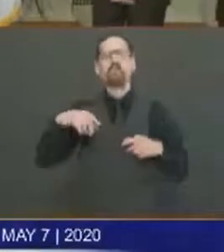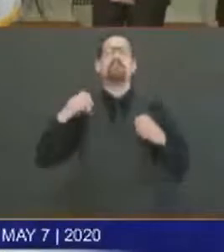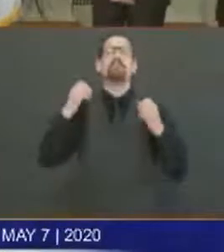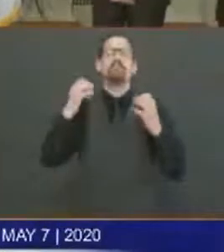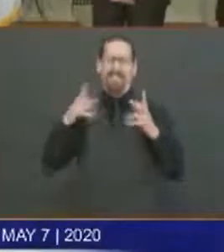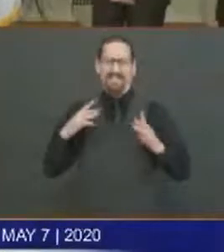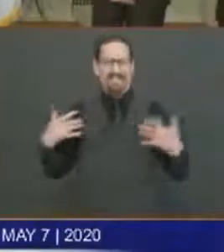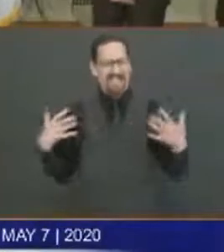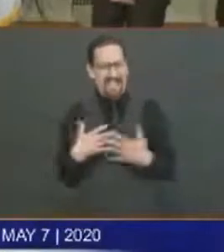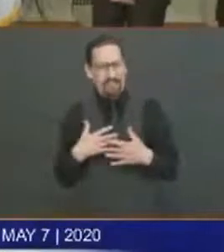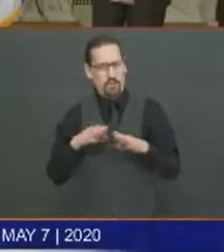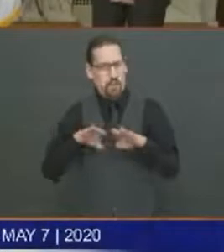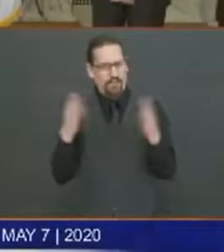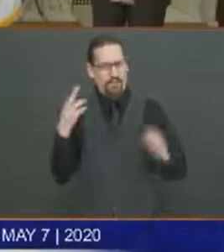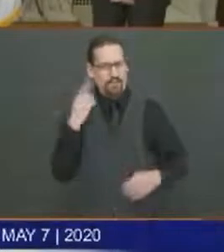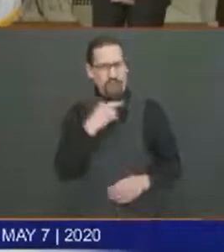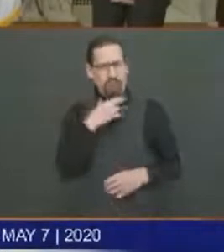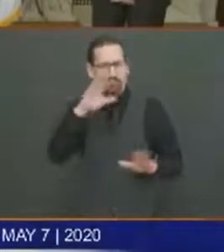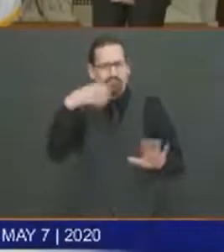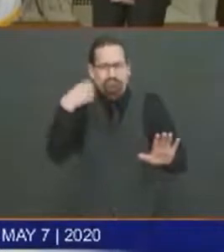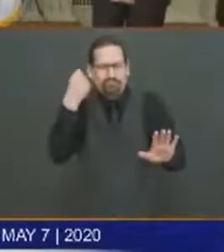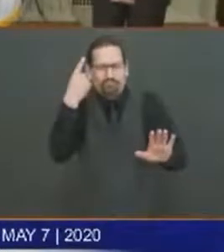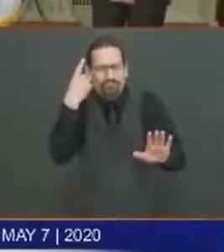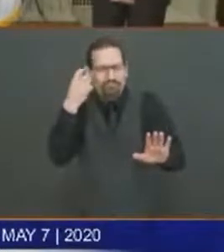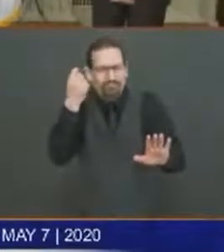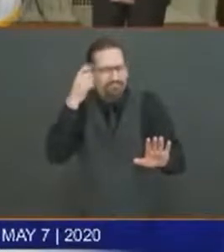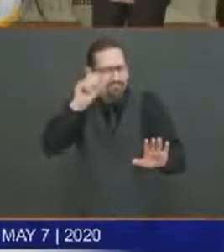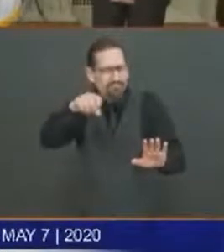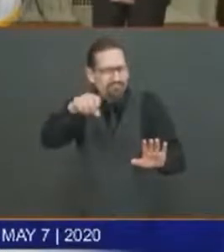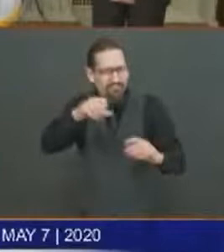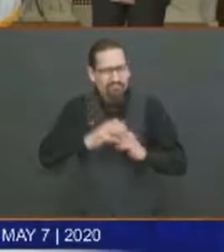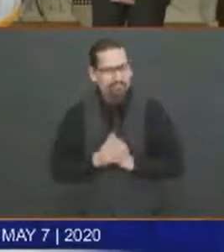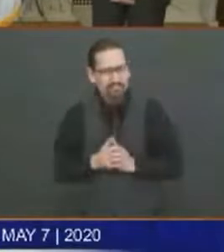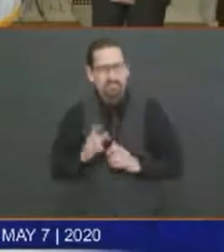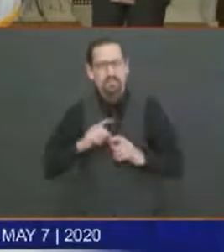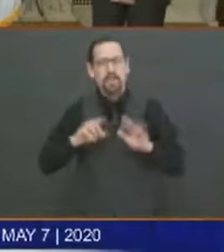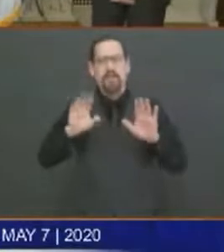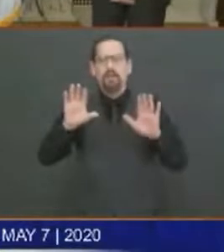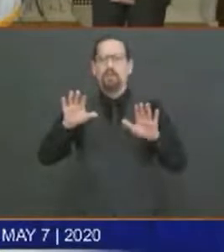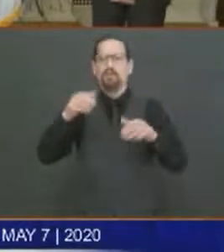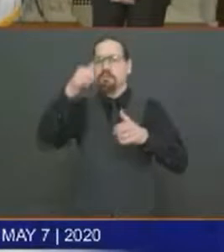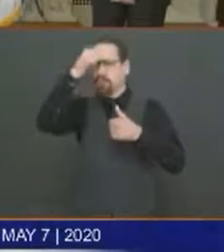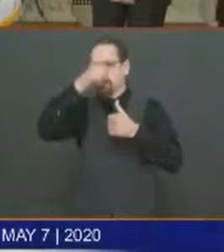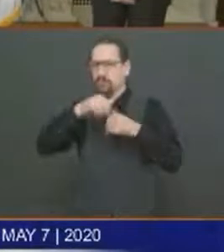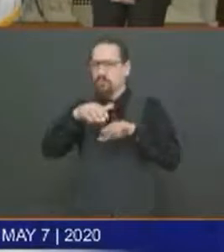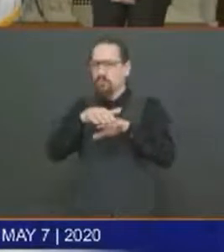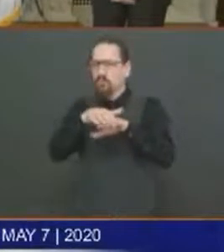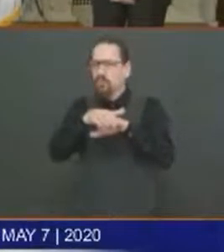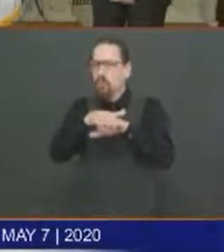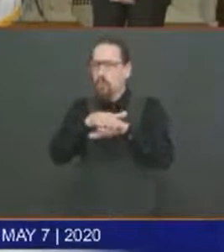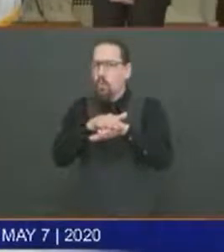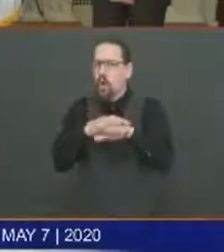that. But we do have, as long as we go slow, remember, our goal is don't